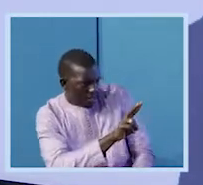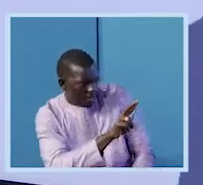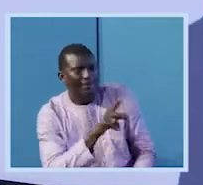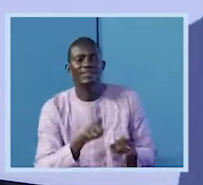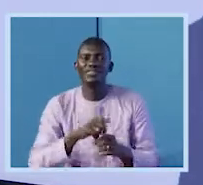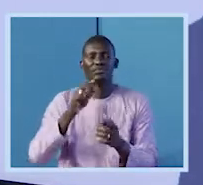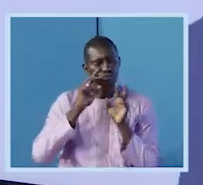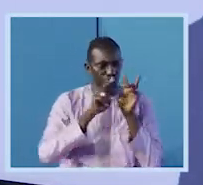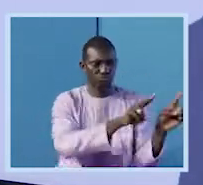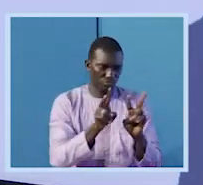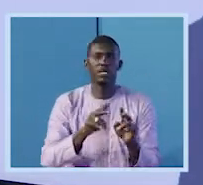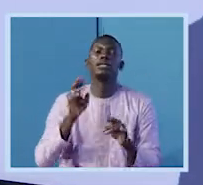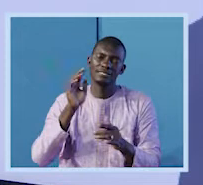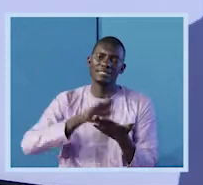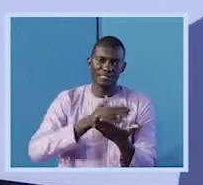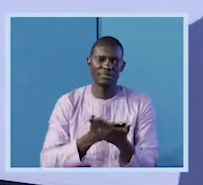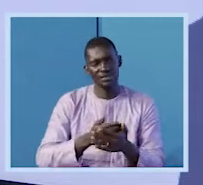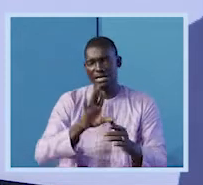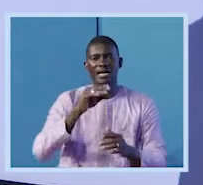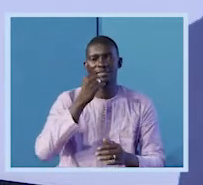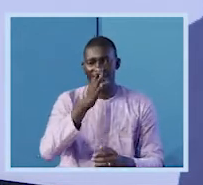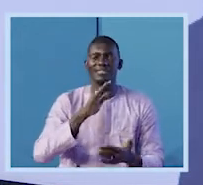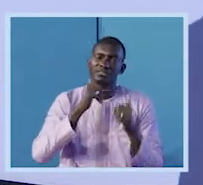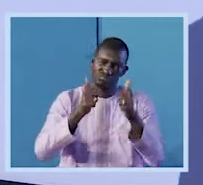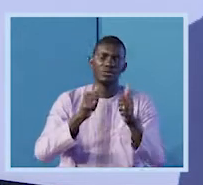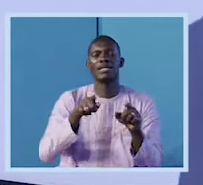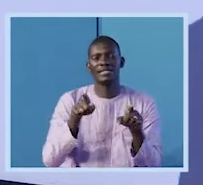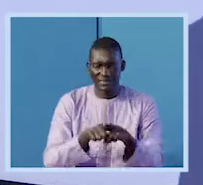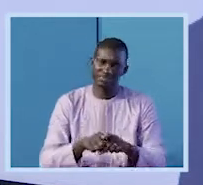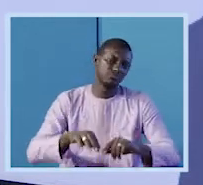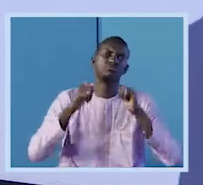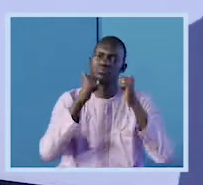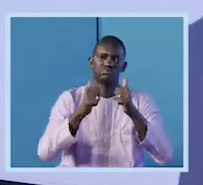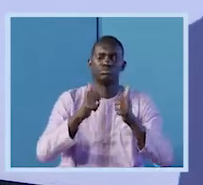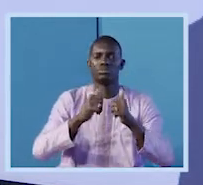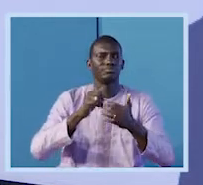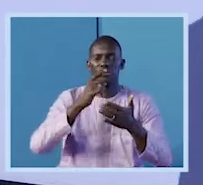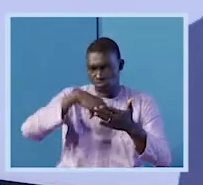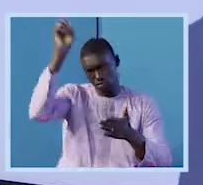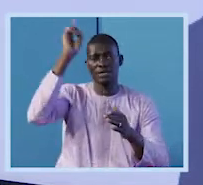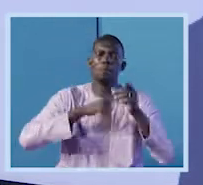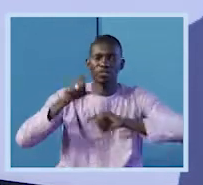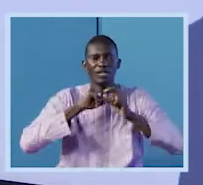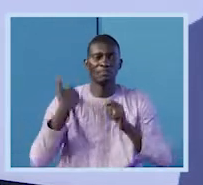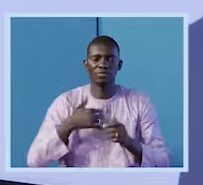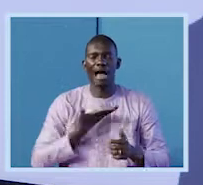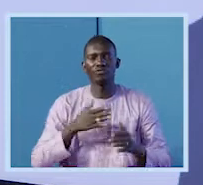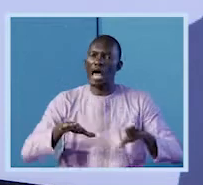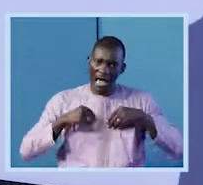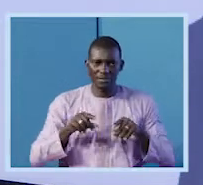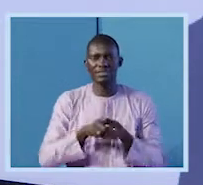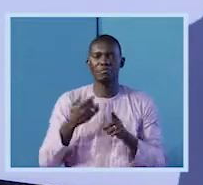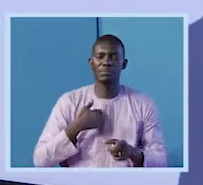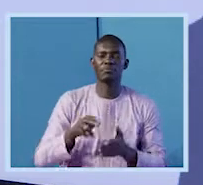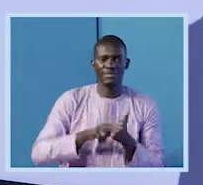was realized that Yeah. definitely interpreters are saying the reality, and is a real profession that people need to accept and need to